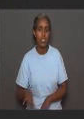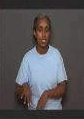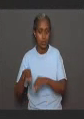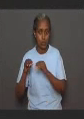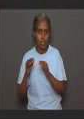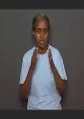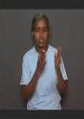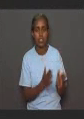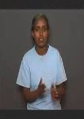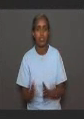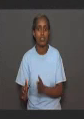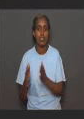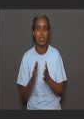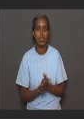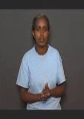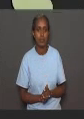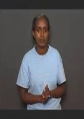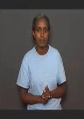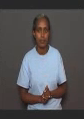Students, let's get ready.